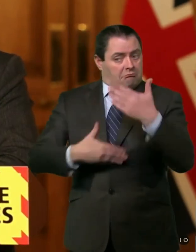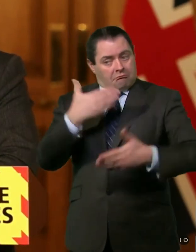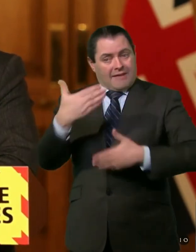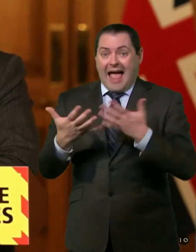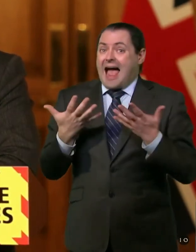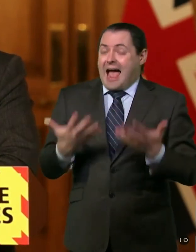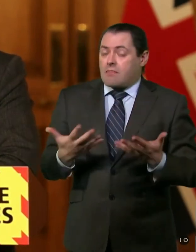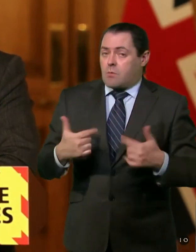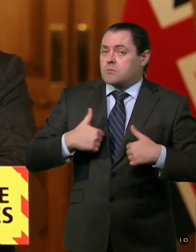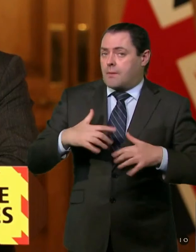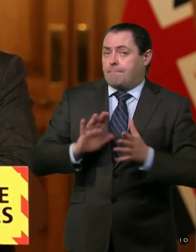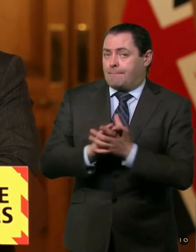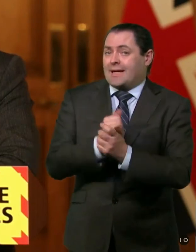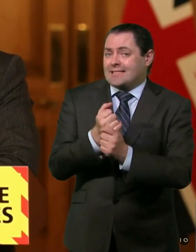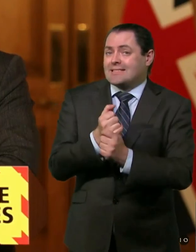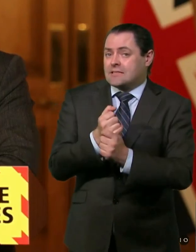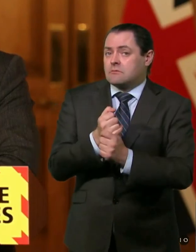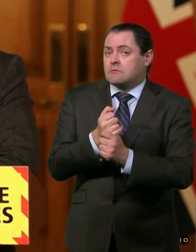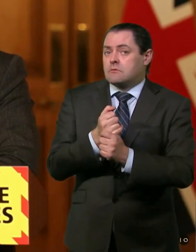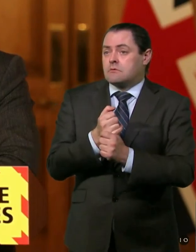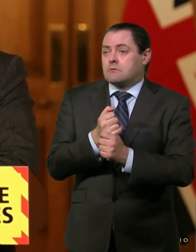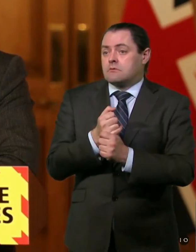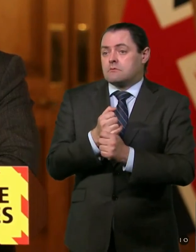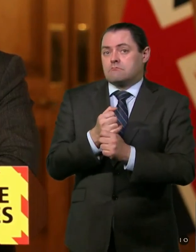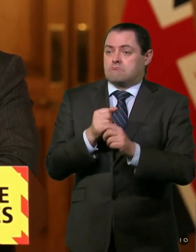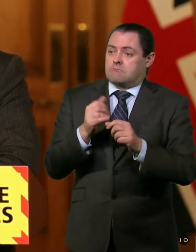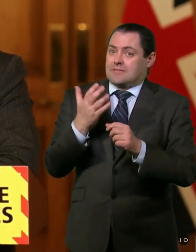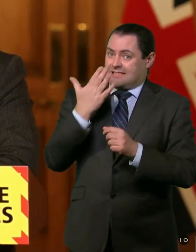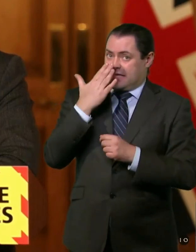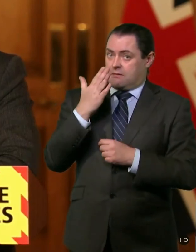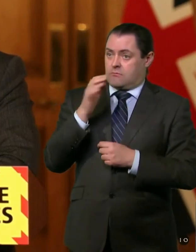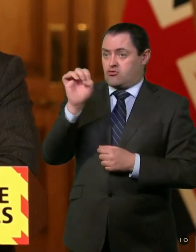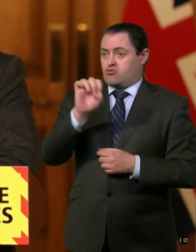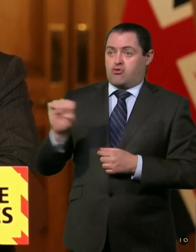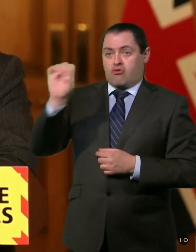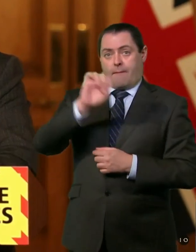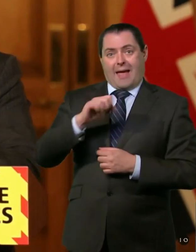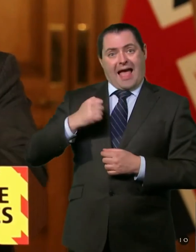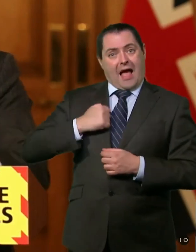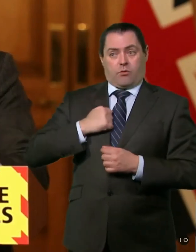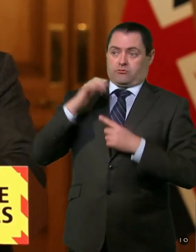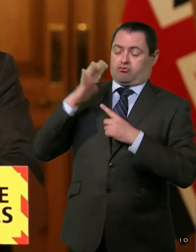fastest rollout of vaccines in Europe by some way.